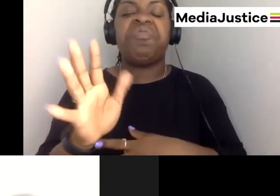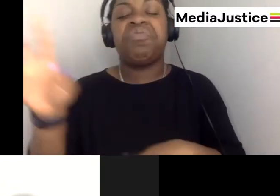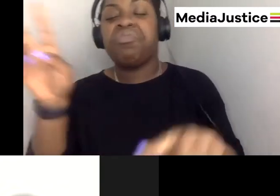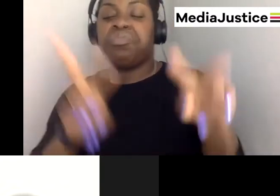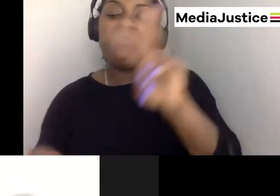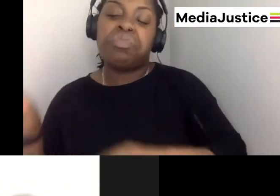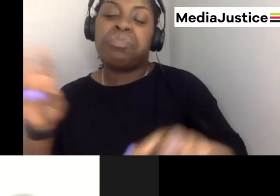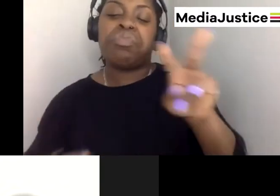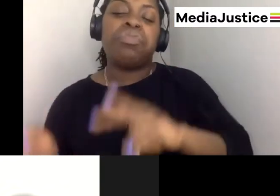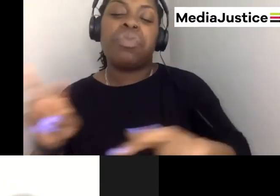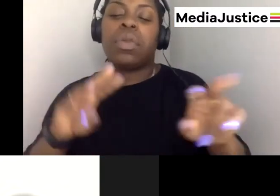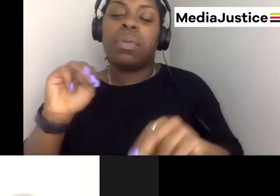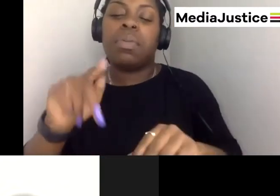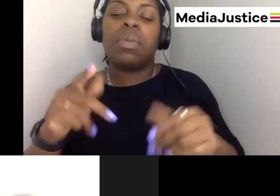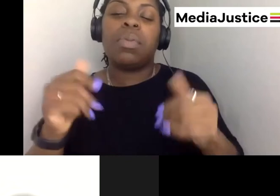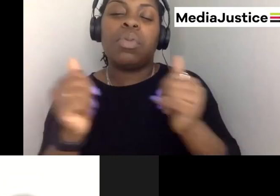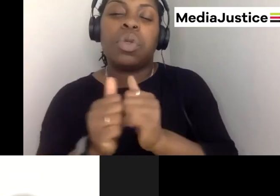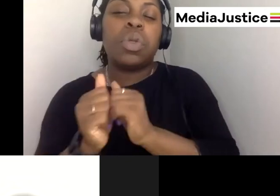around at the map together.